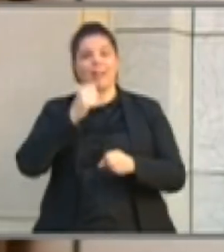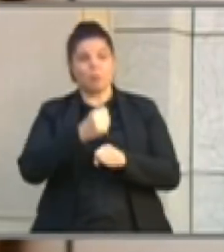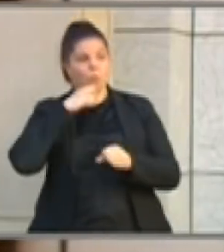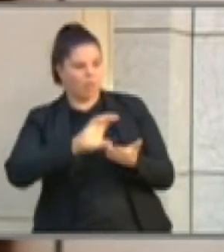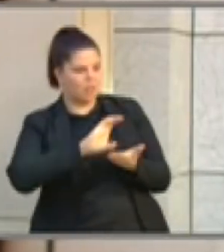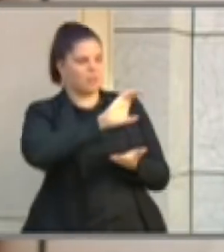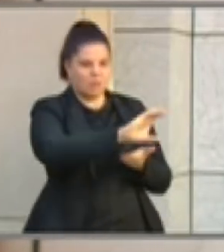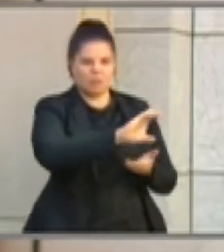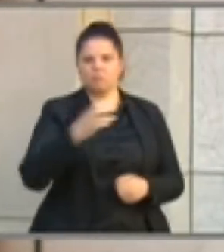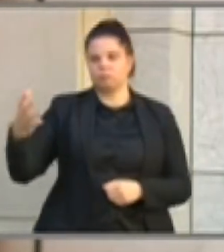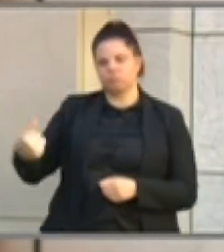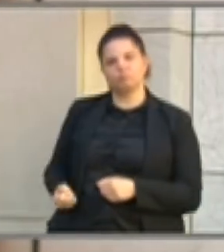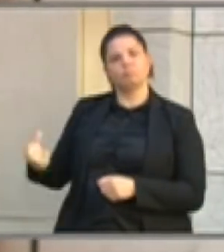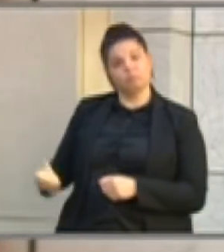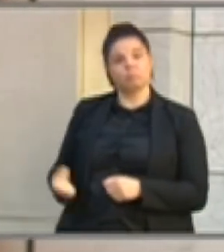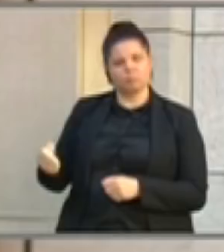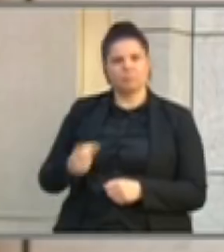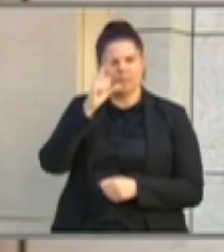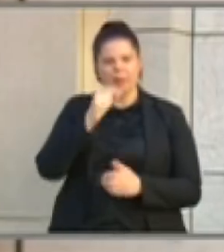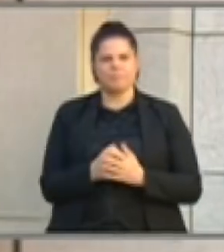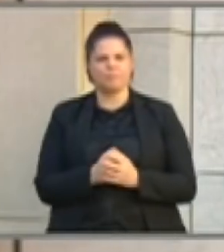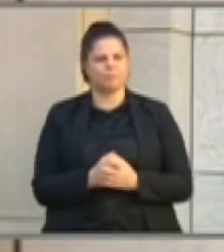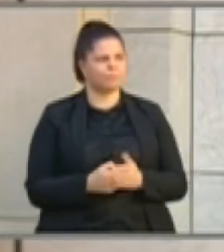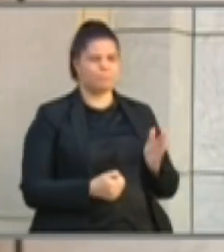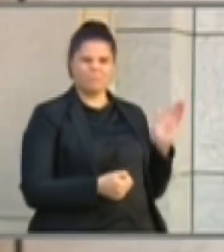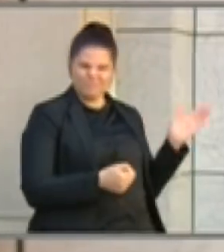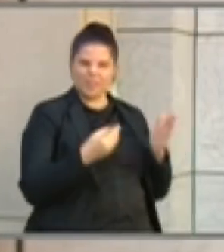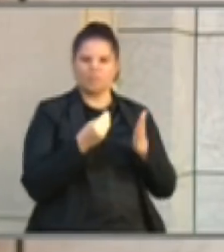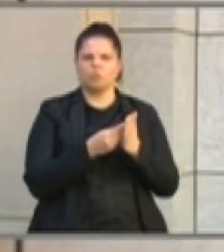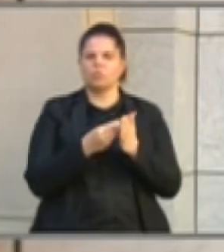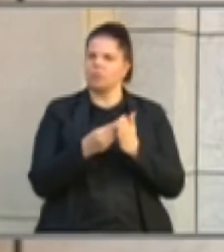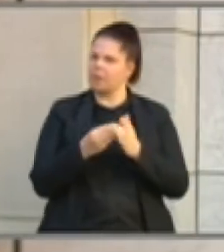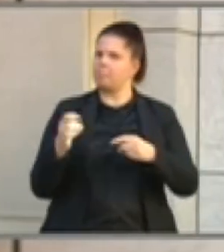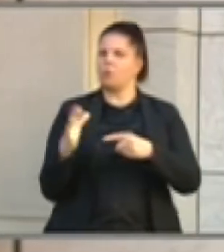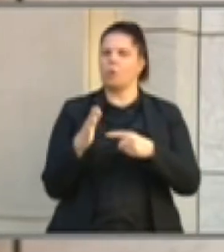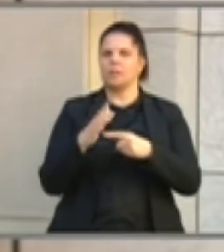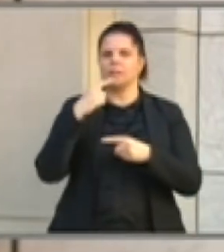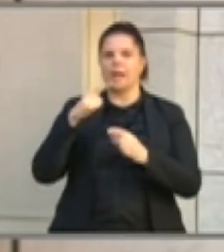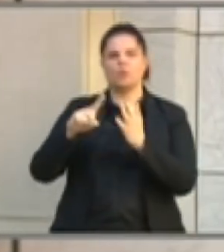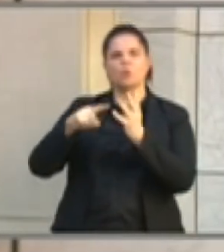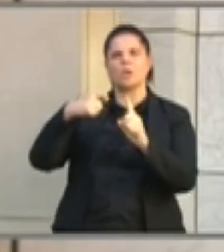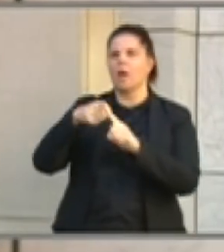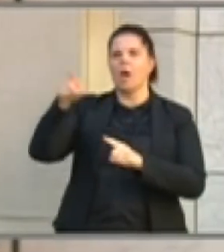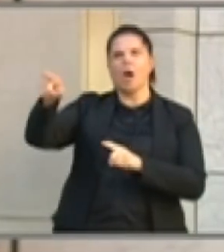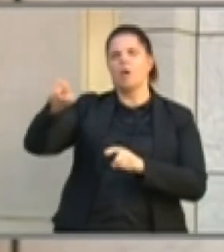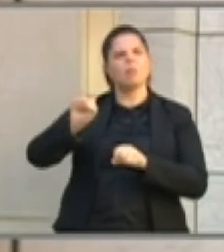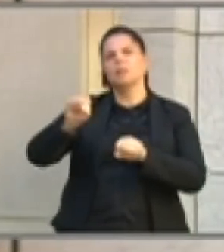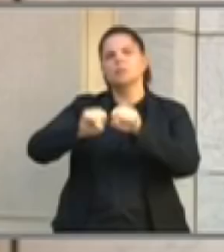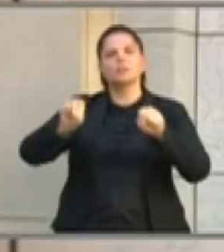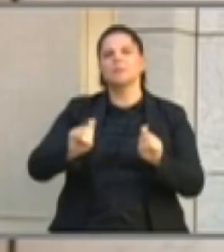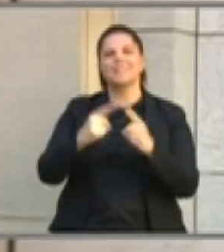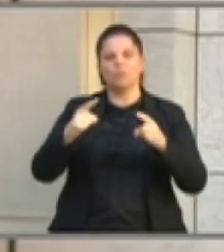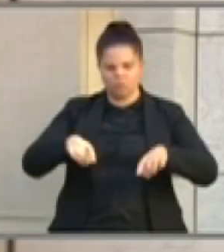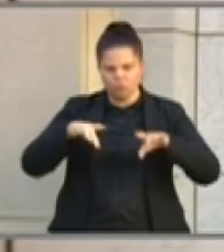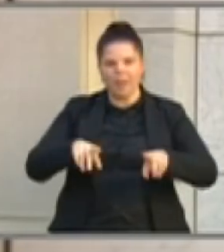The Treasurer made a very important point in terms of how this is different to the UK system, for example. The UK